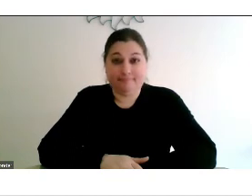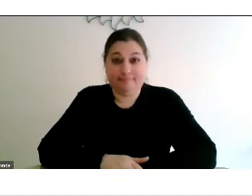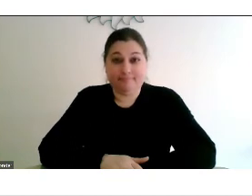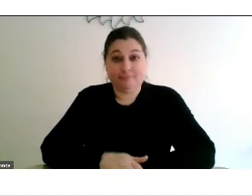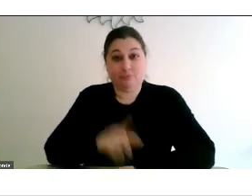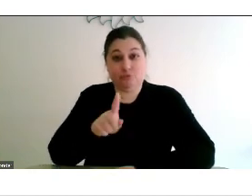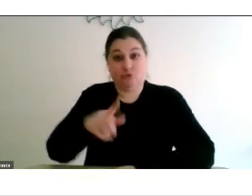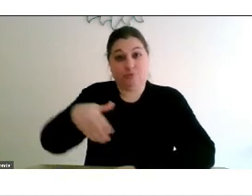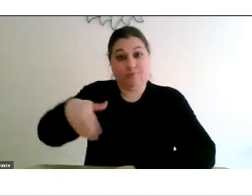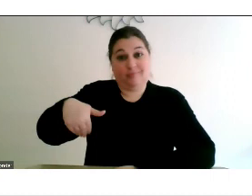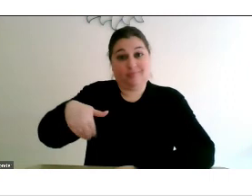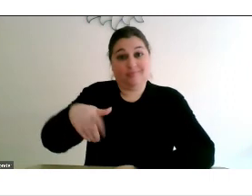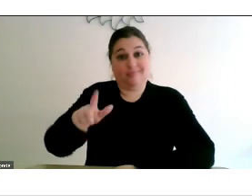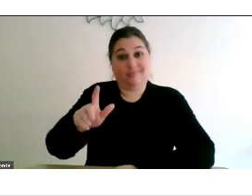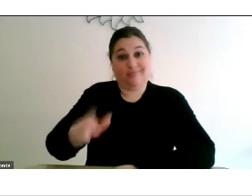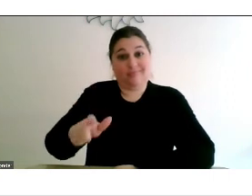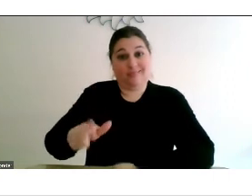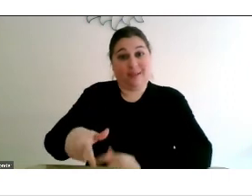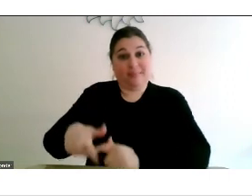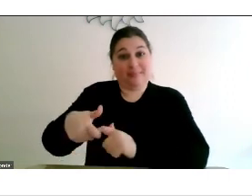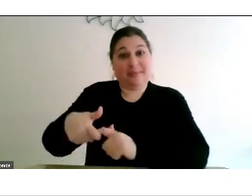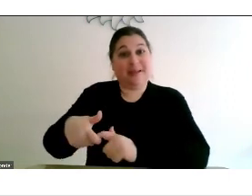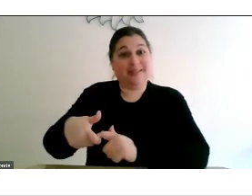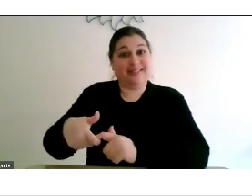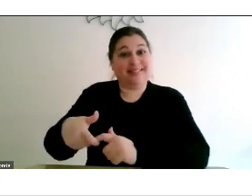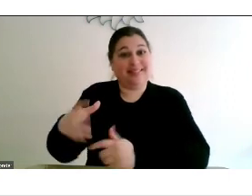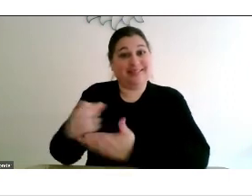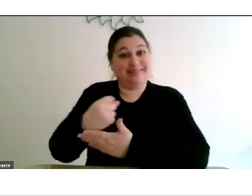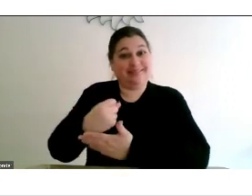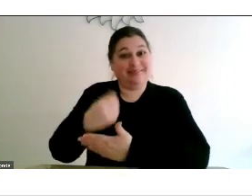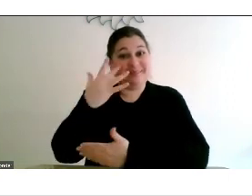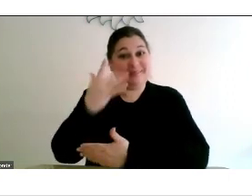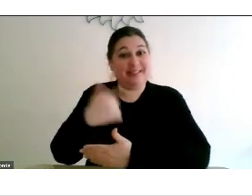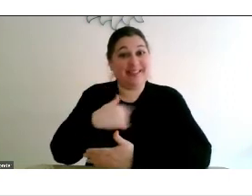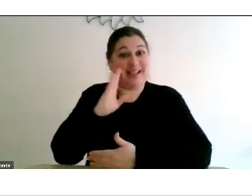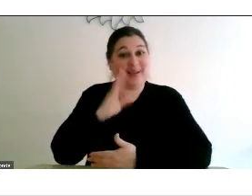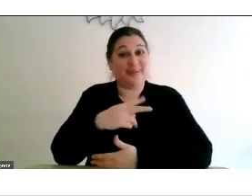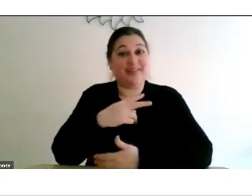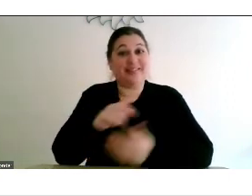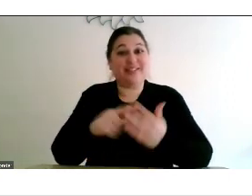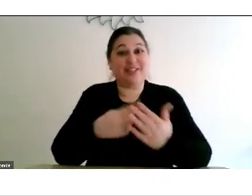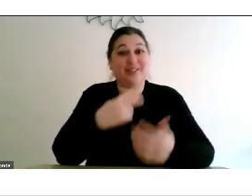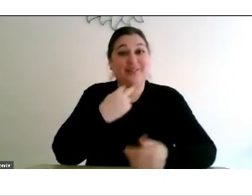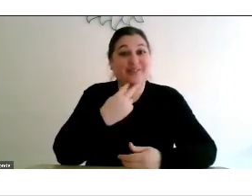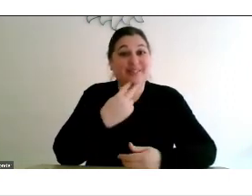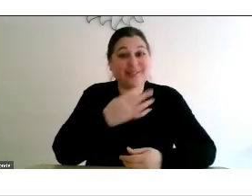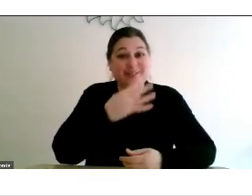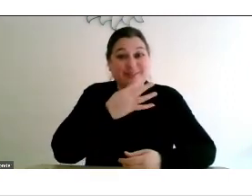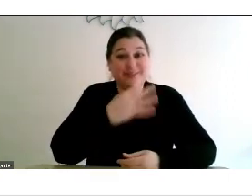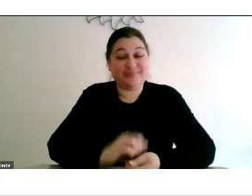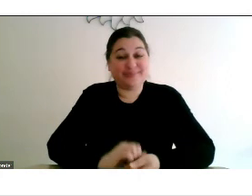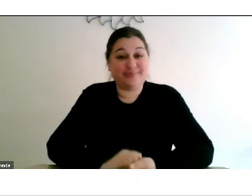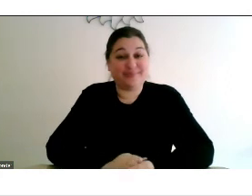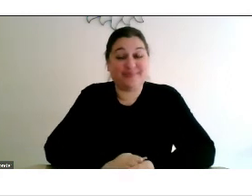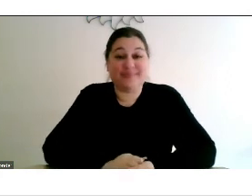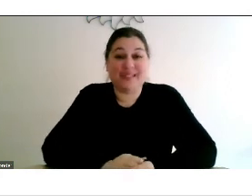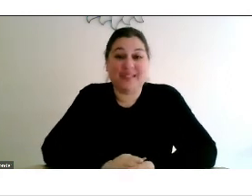All right, if you haven't pressed pause, make sure you press pause because I'm going to start talking about it soon.